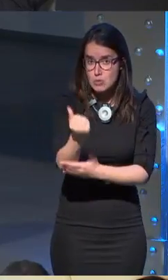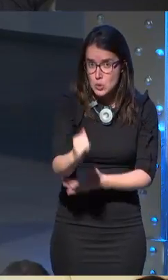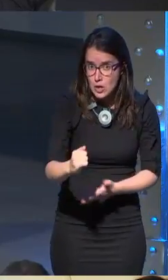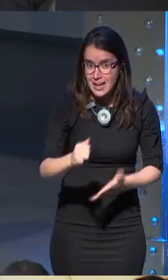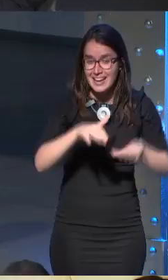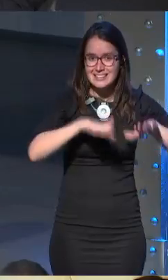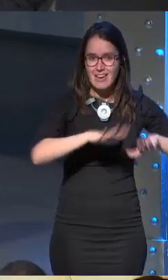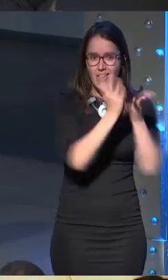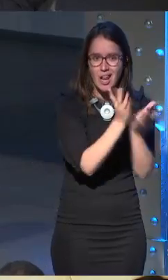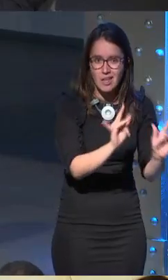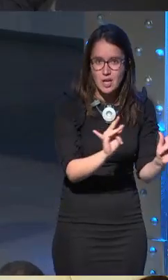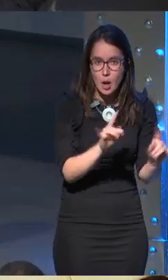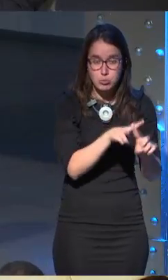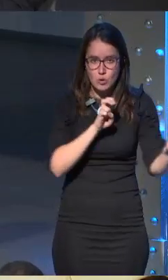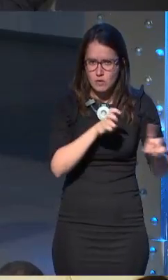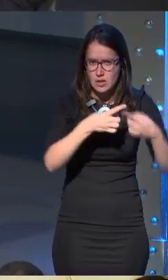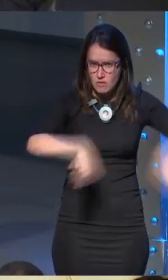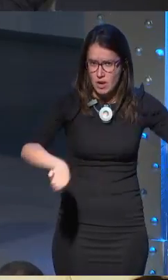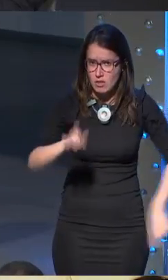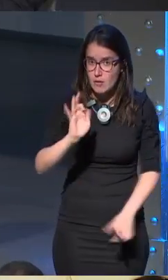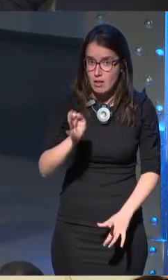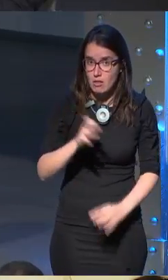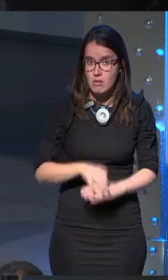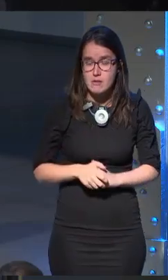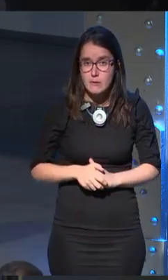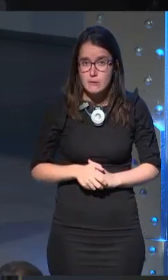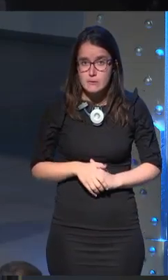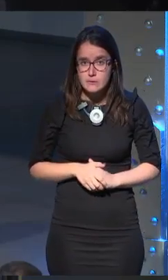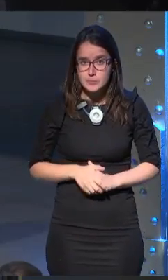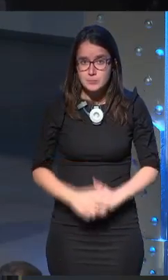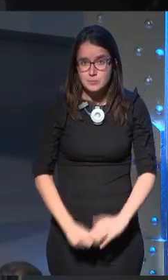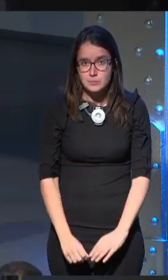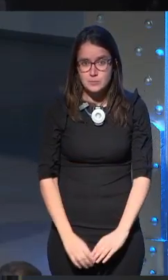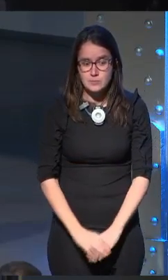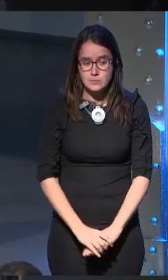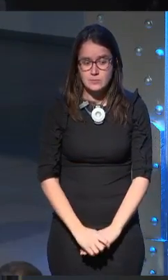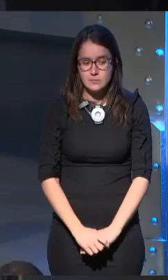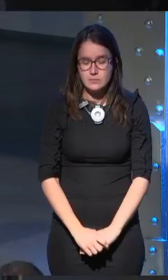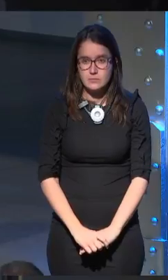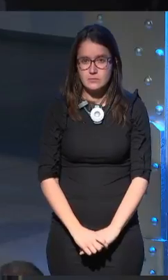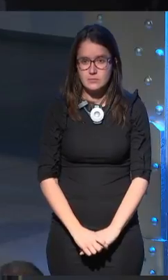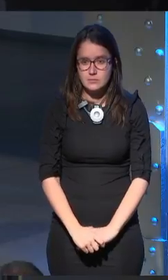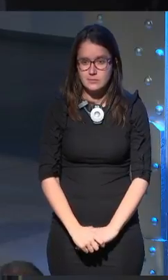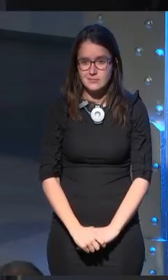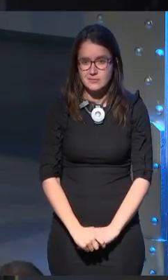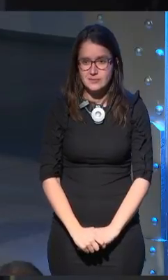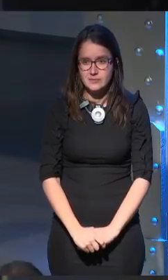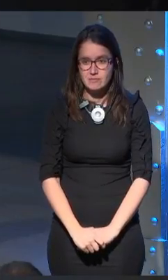natural? Was he supporting you? Because the person who stays on Earth must see this differently, doesn't he?